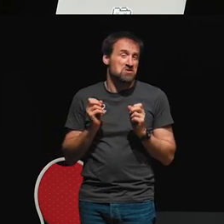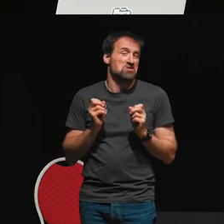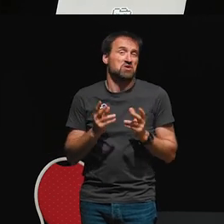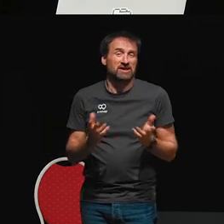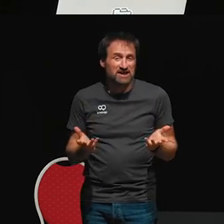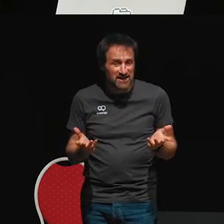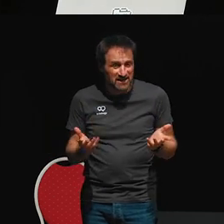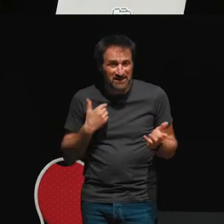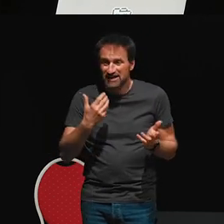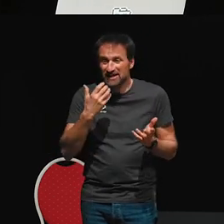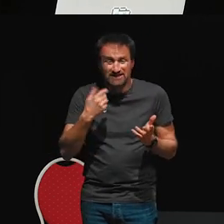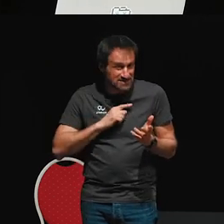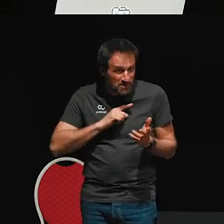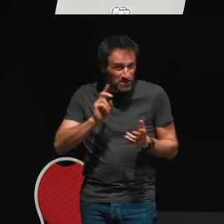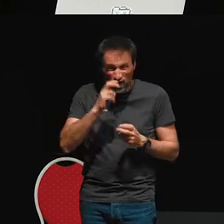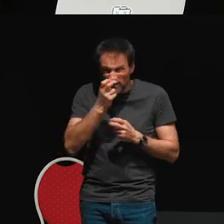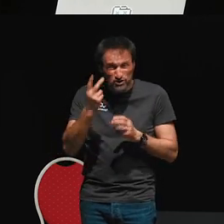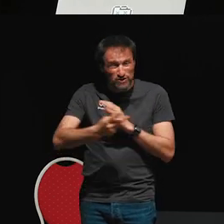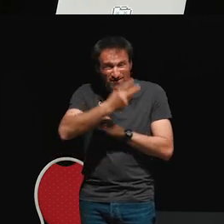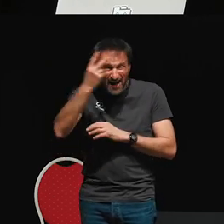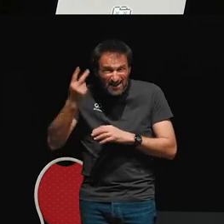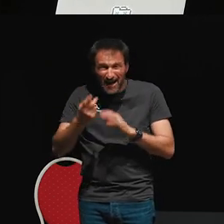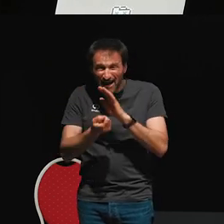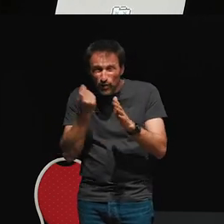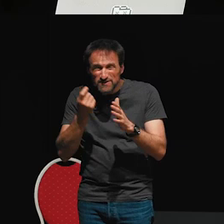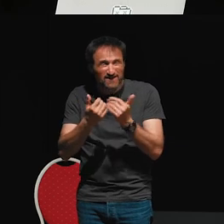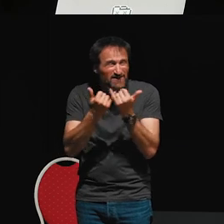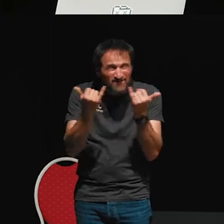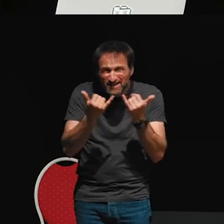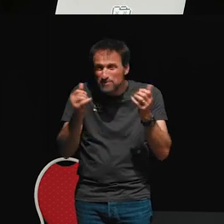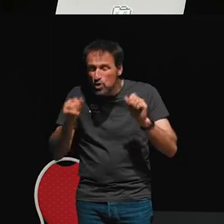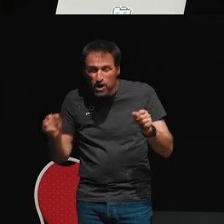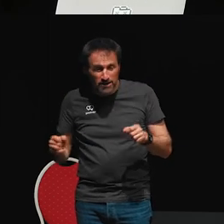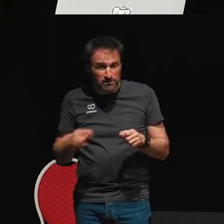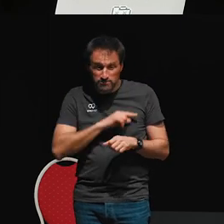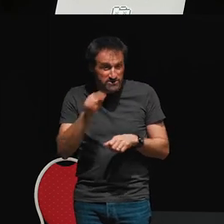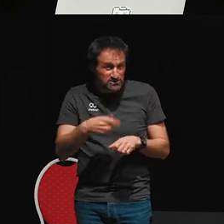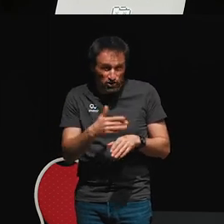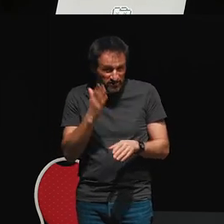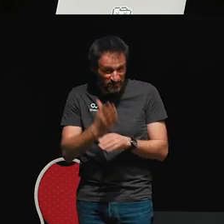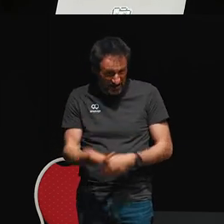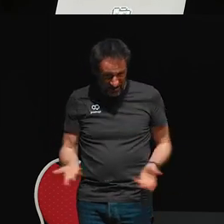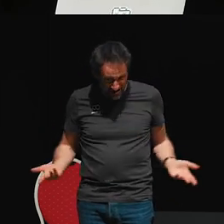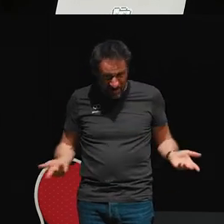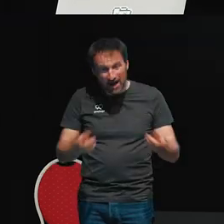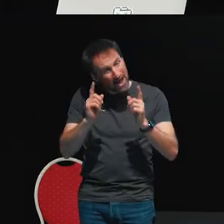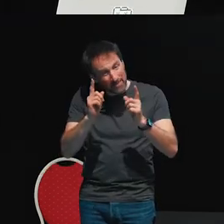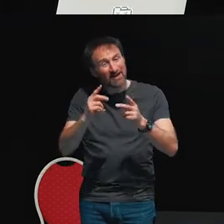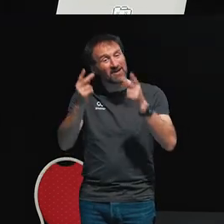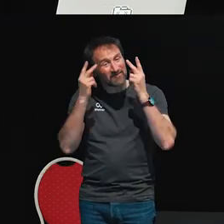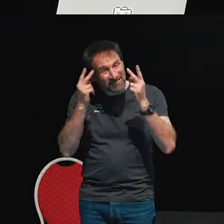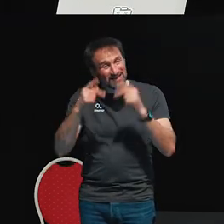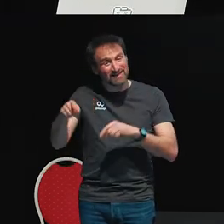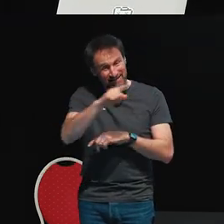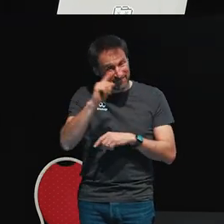been trying to figure out for 2 years, and I still haven't. So that's completely fine. But important thing to know, if